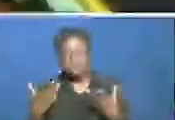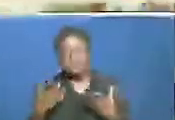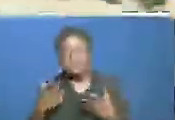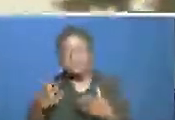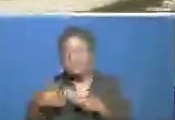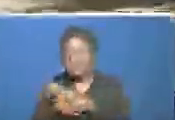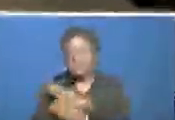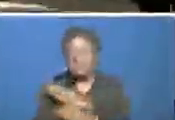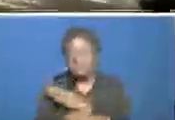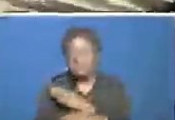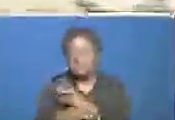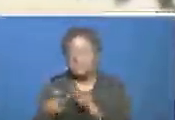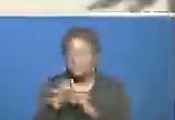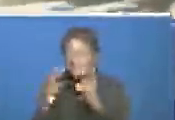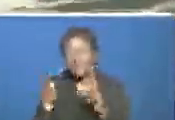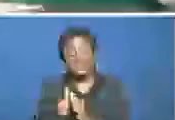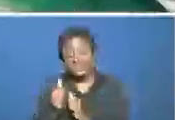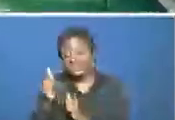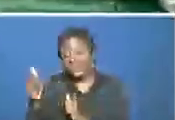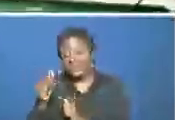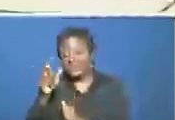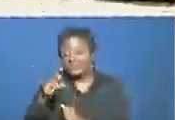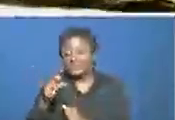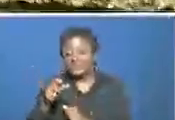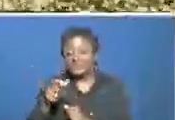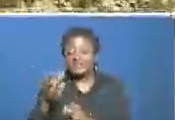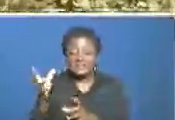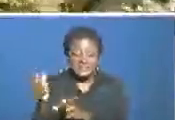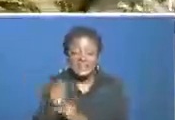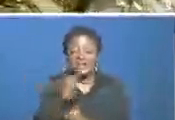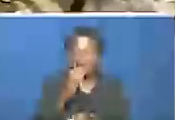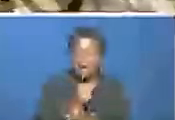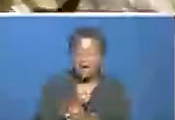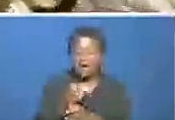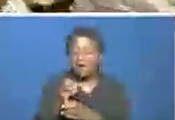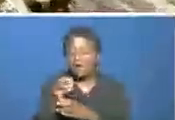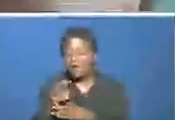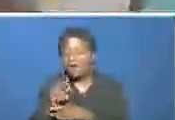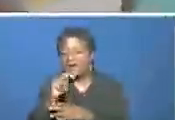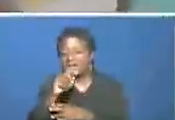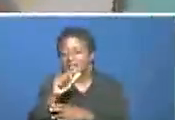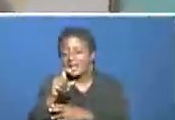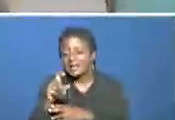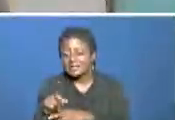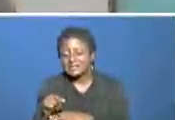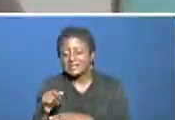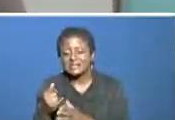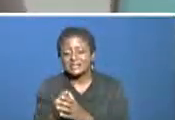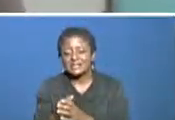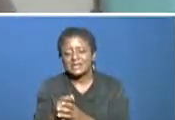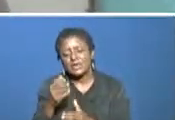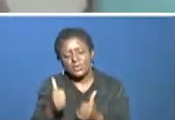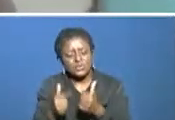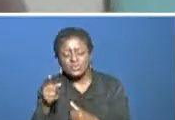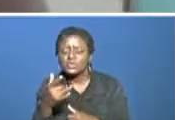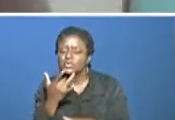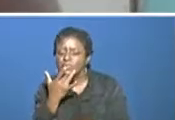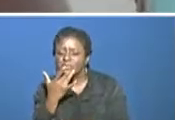is very far. You'll have to take a car there or taxis. You don't have a car. Which one would you prefer to live